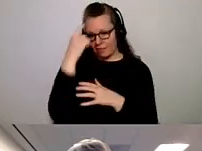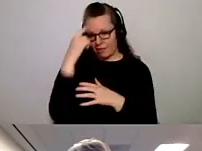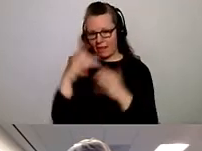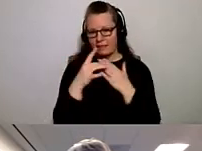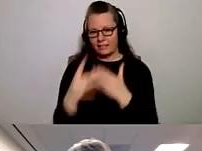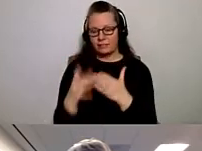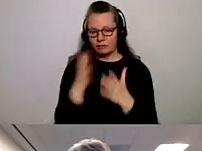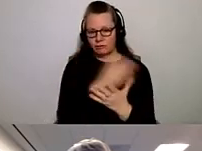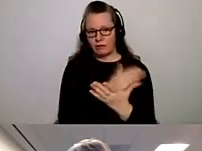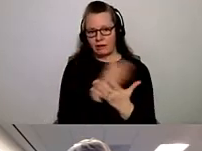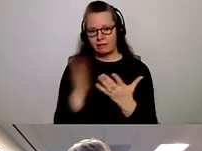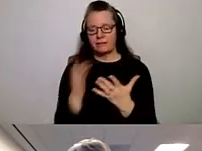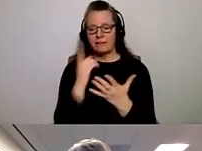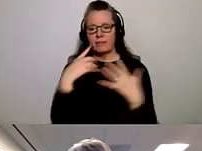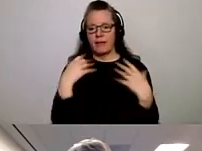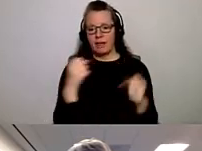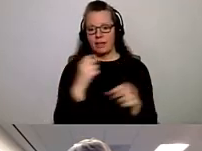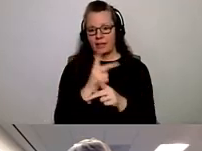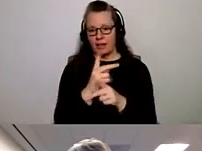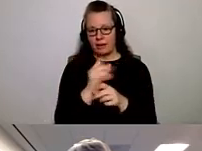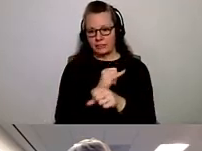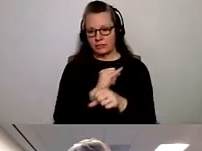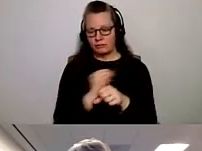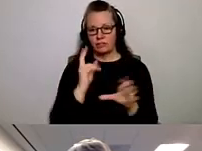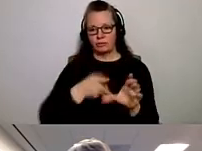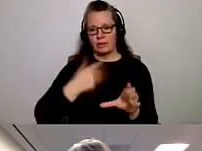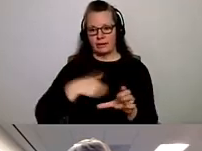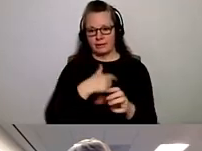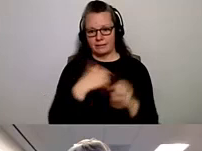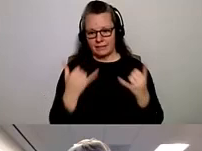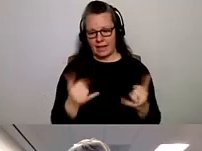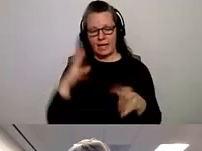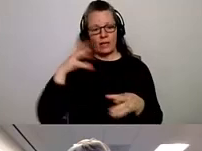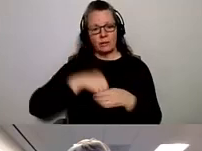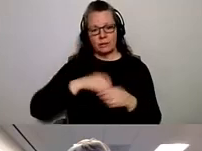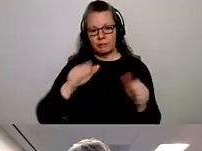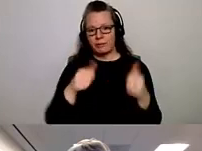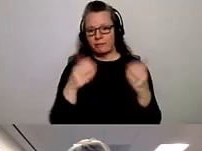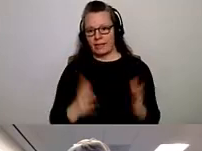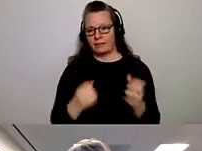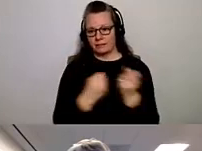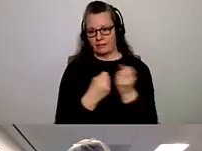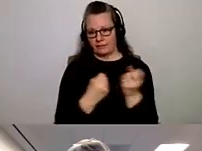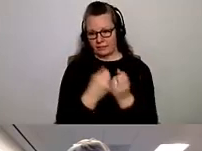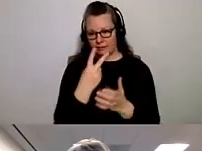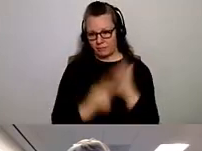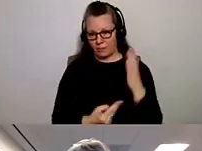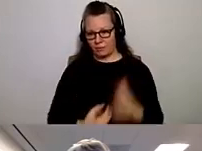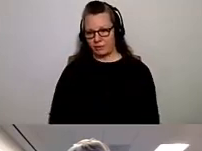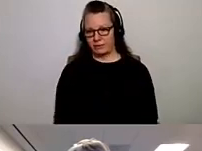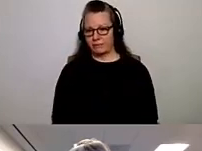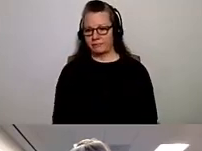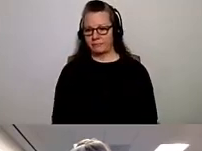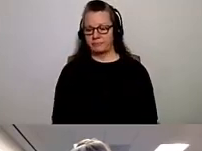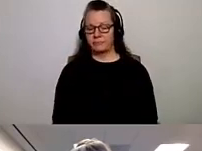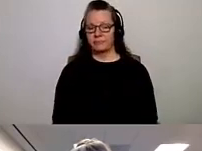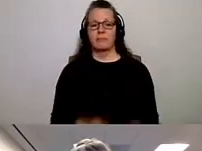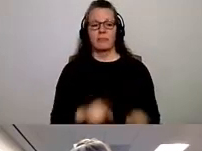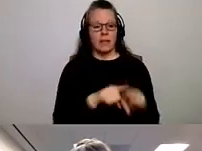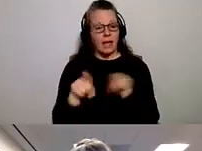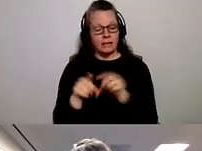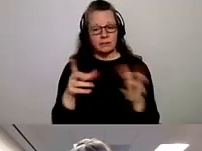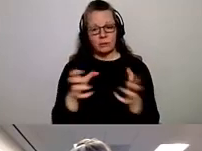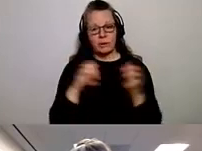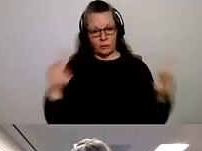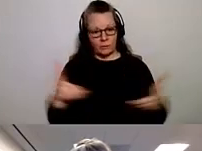of the healthcare industry joining us today, including providers and advocates. I'd also like to welcome our